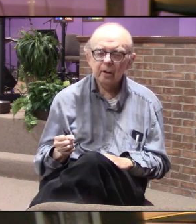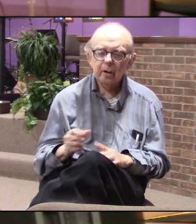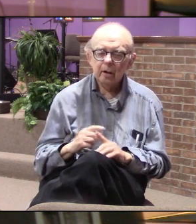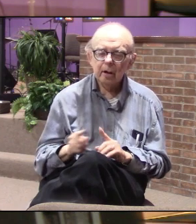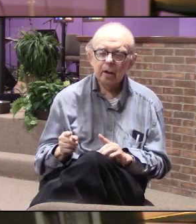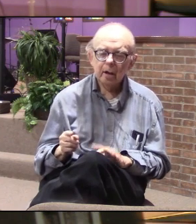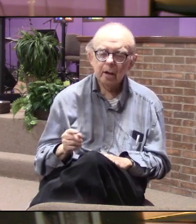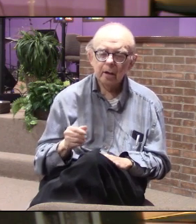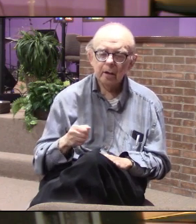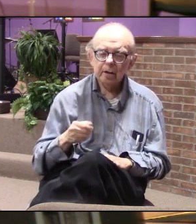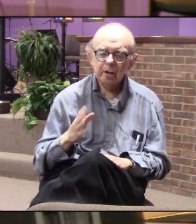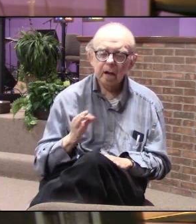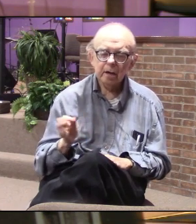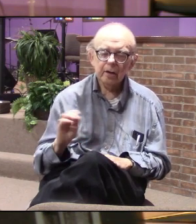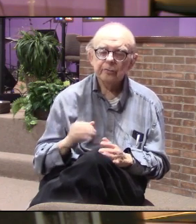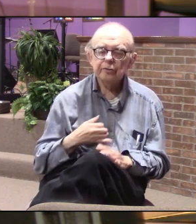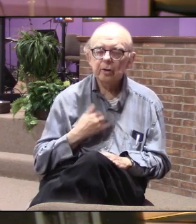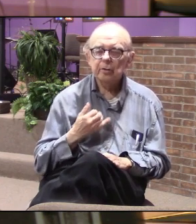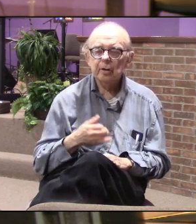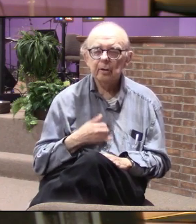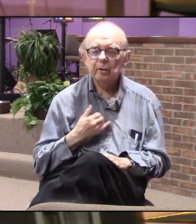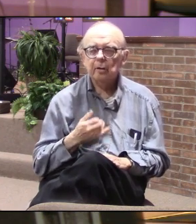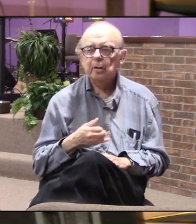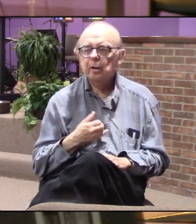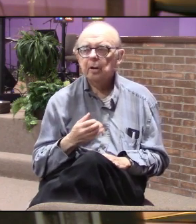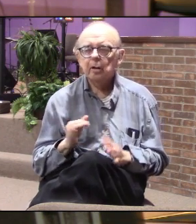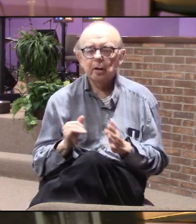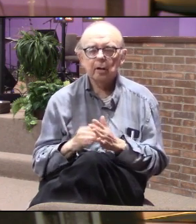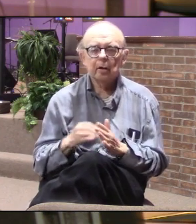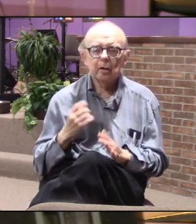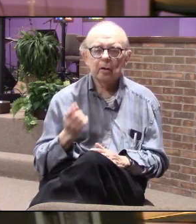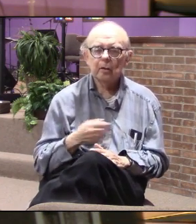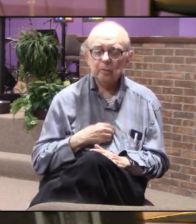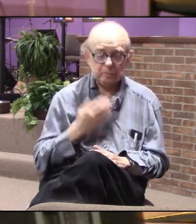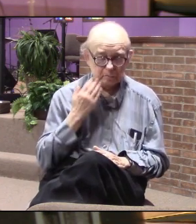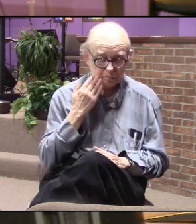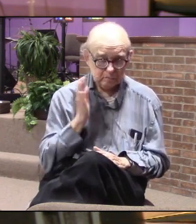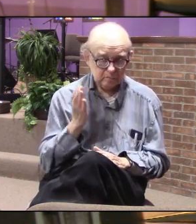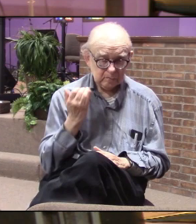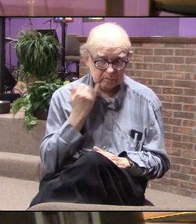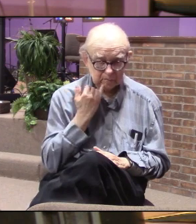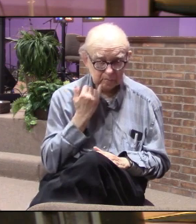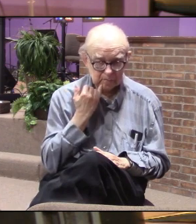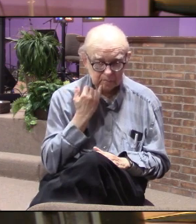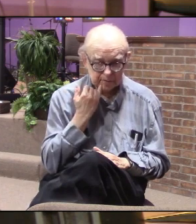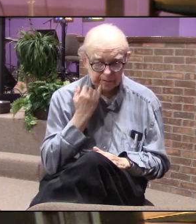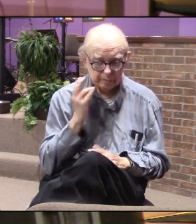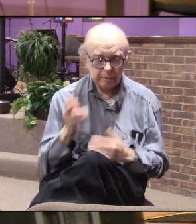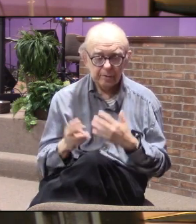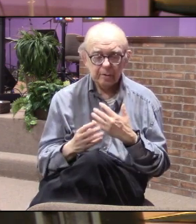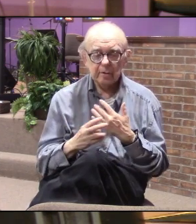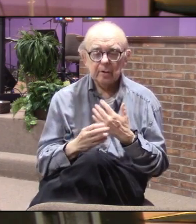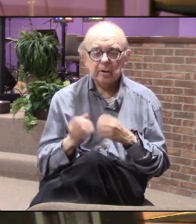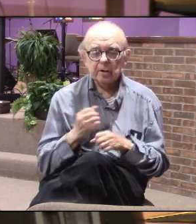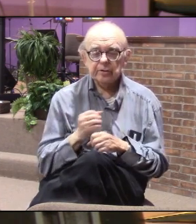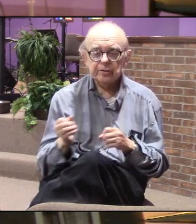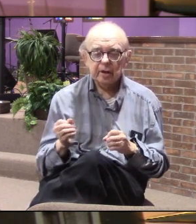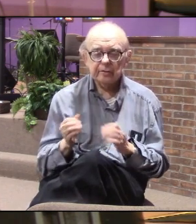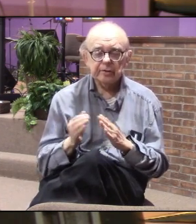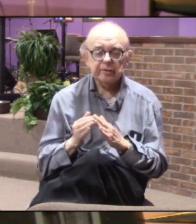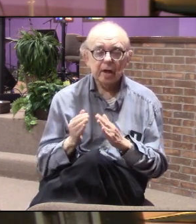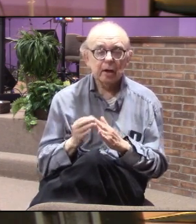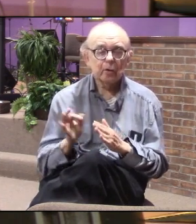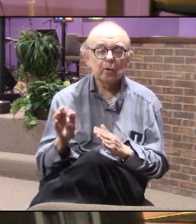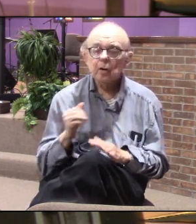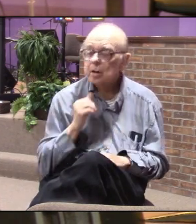the God of Jonah, that we don't know if he's going to spare this town or not.